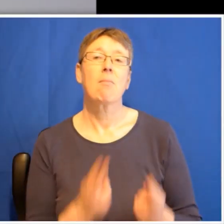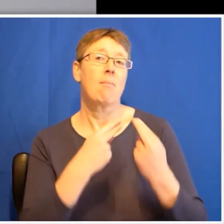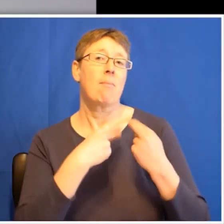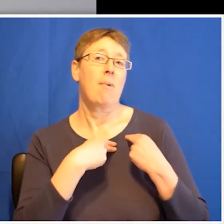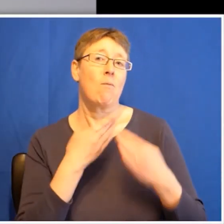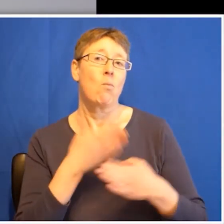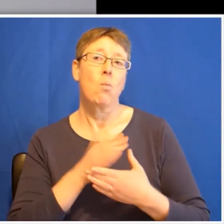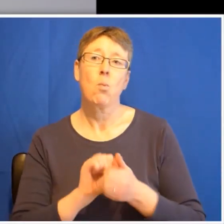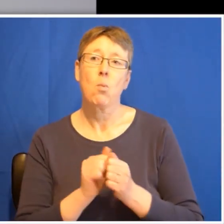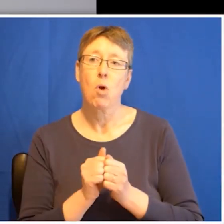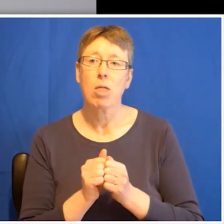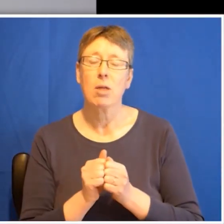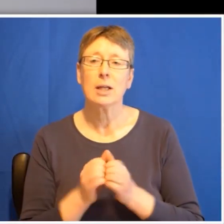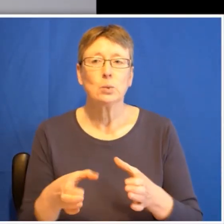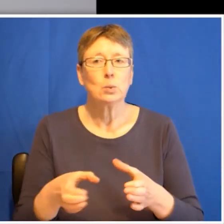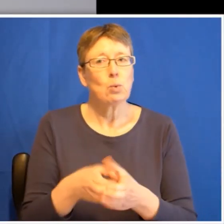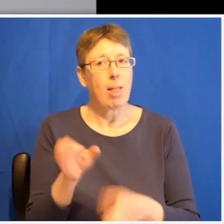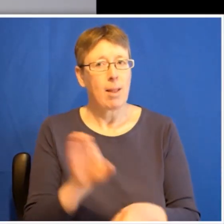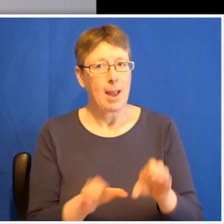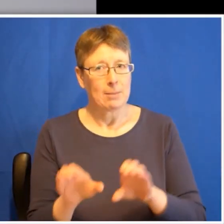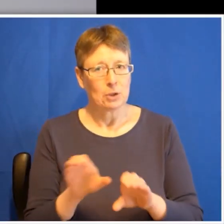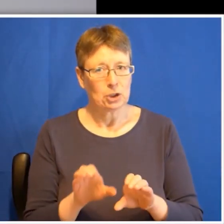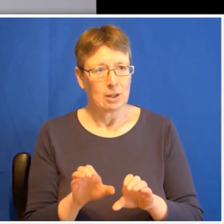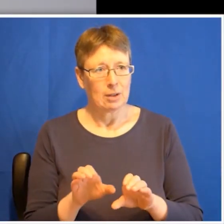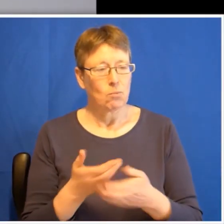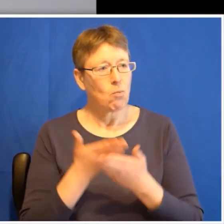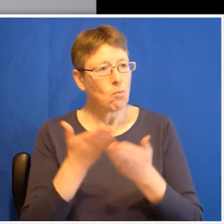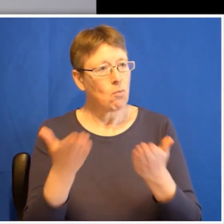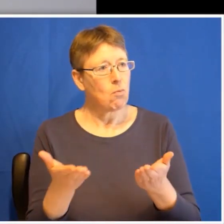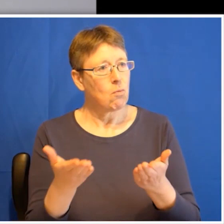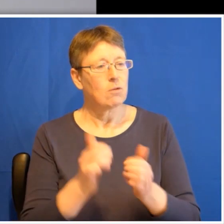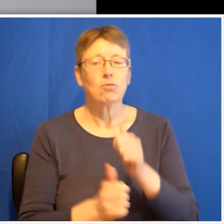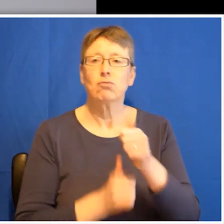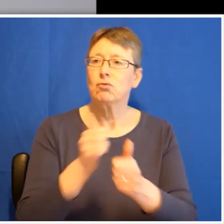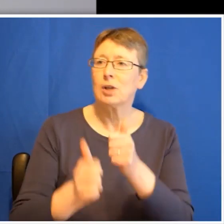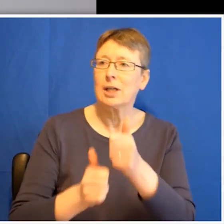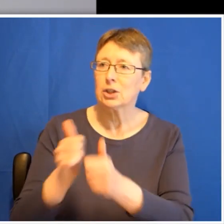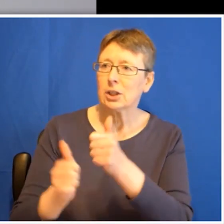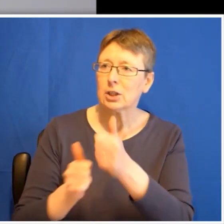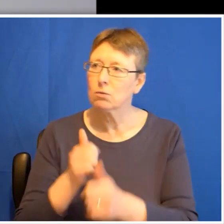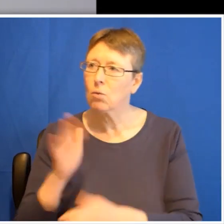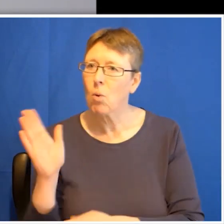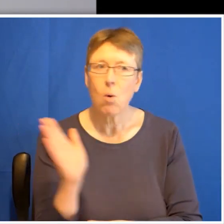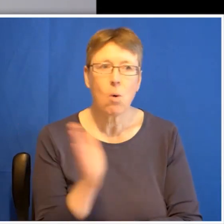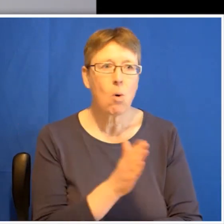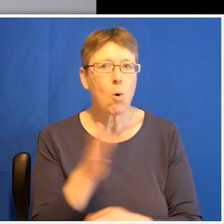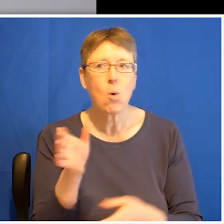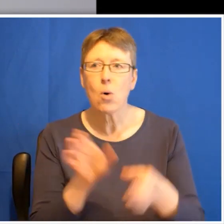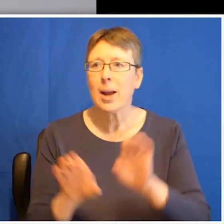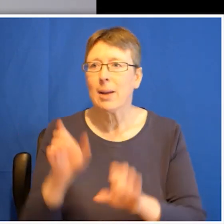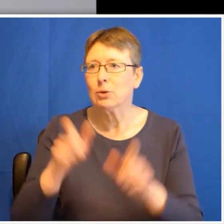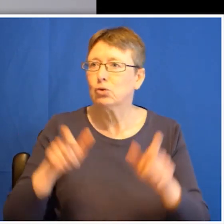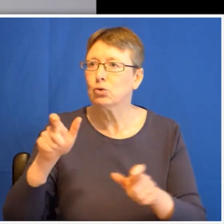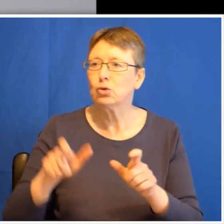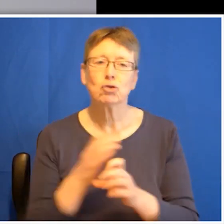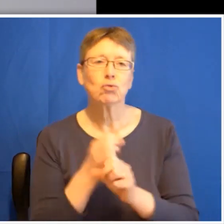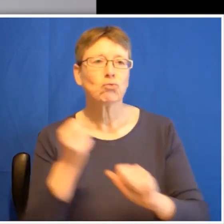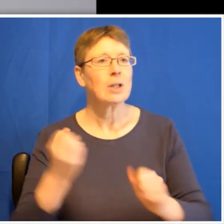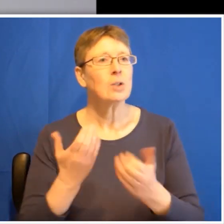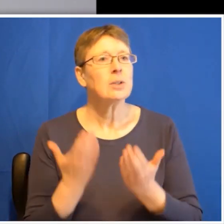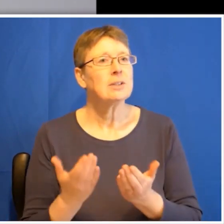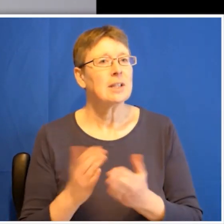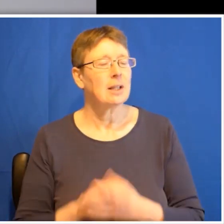On behalf of all my colleagues in the School of Chemistry, I should like to offer my very warmest congratulations to all the chemistry students